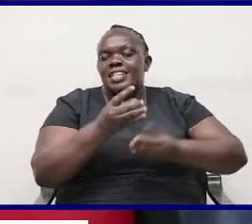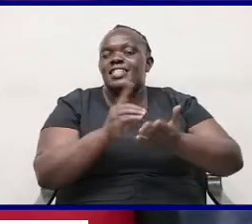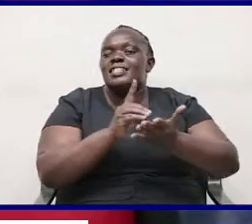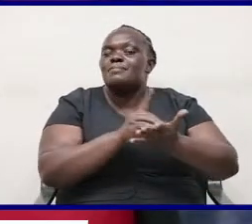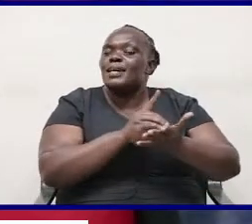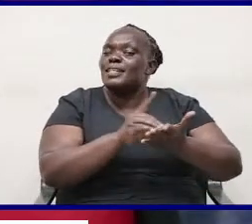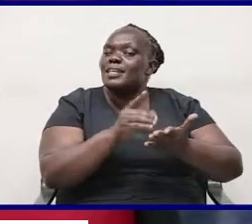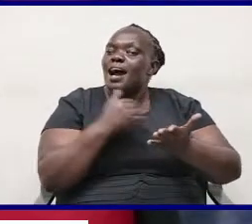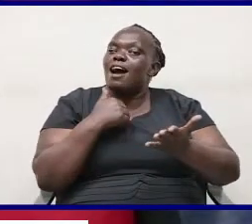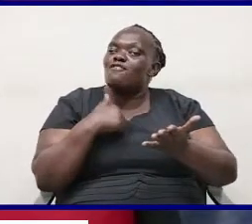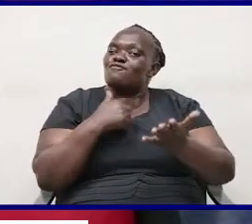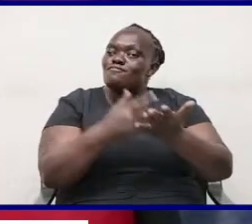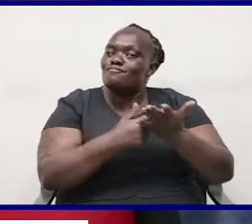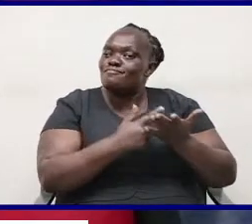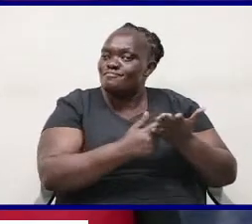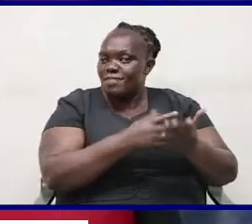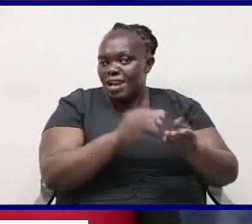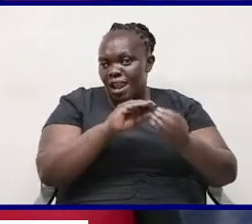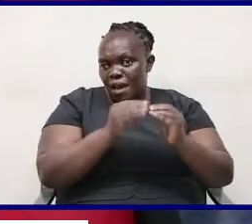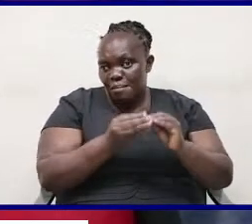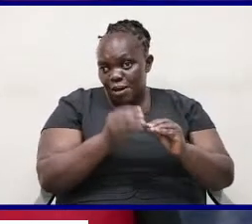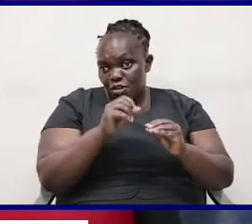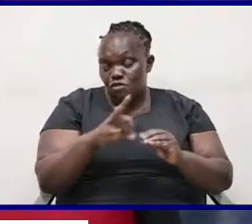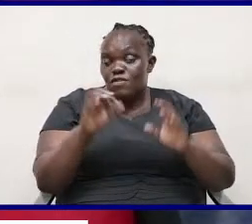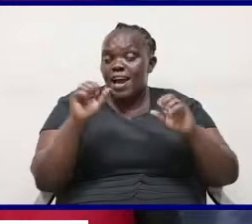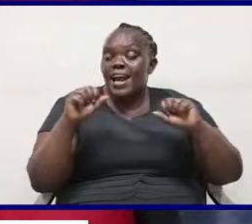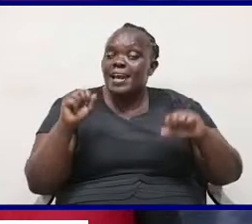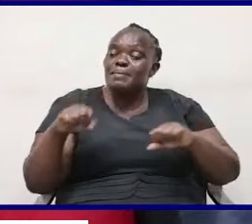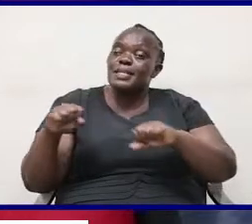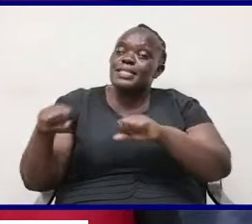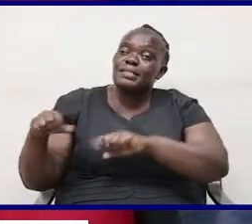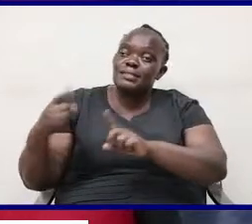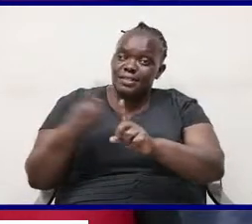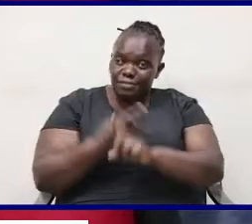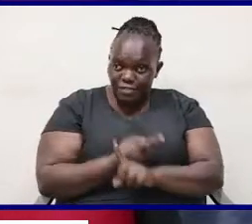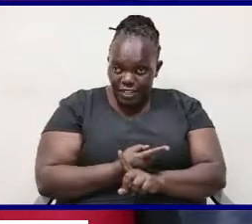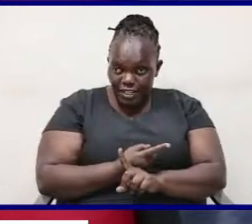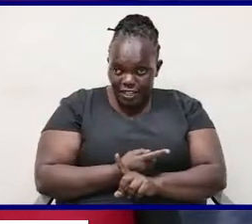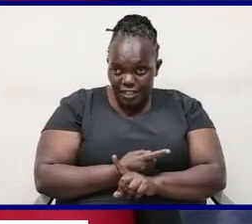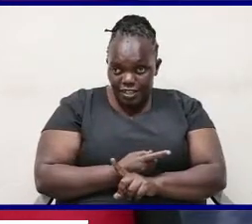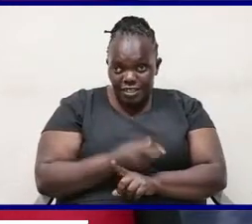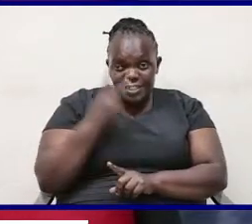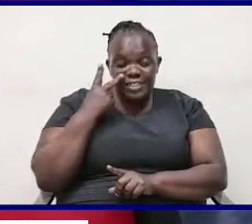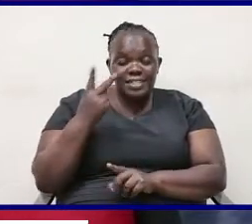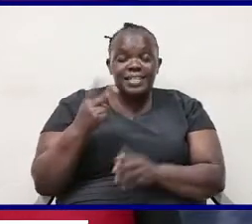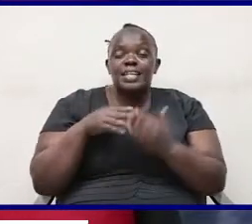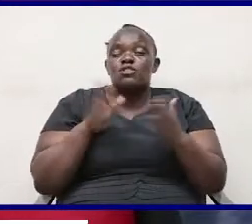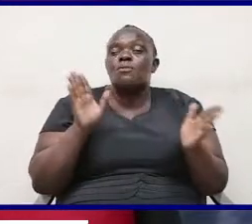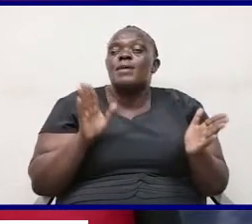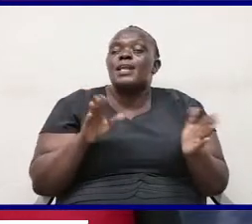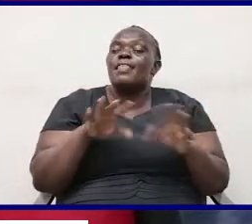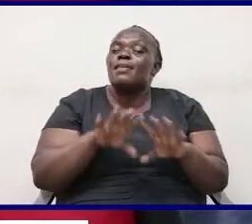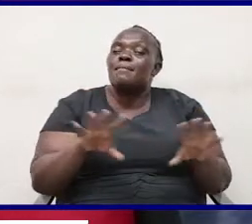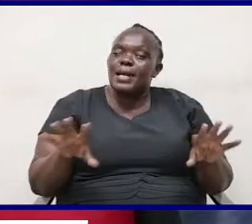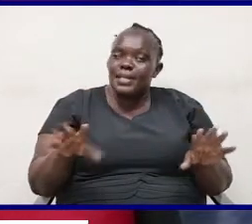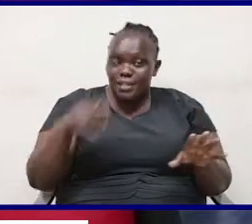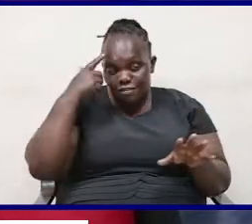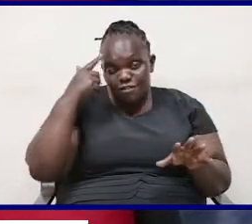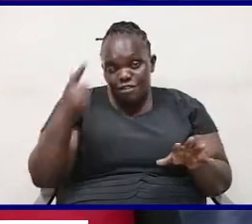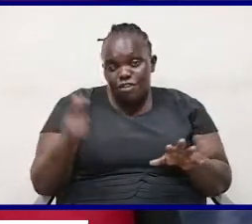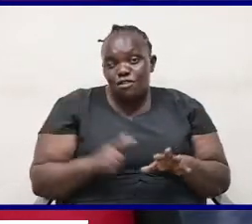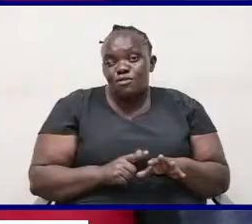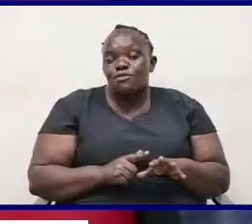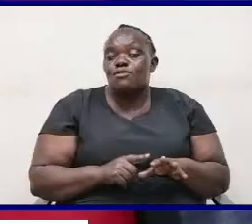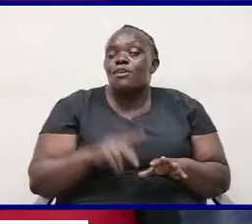have negotiated quite a number of agreements that have actually seen us open up the market